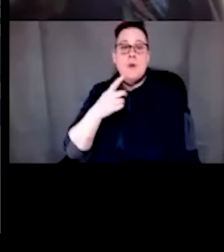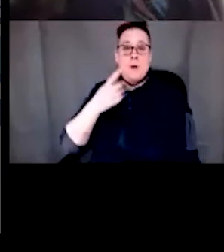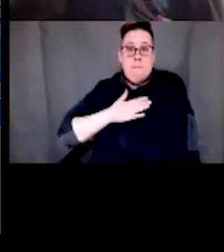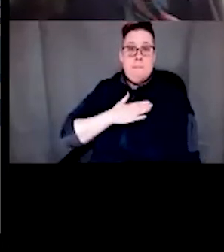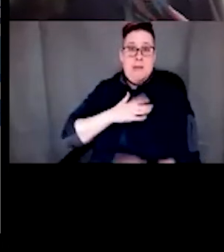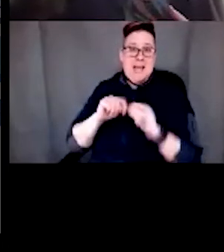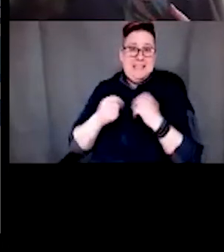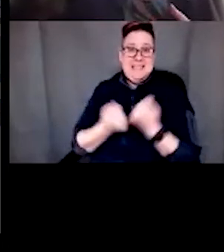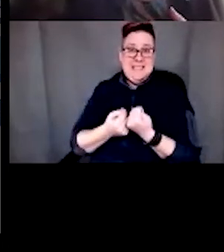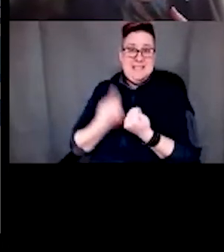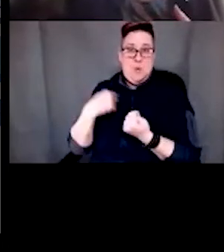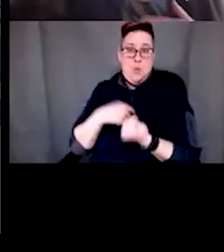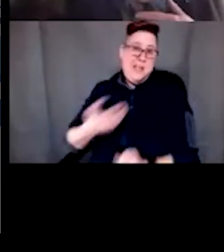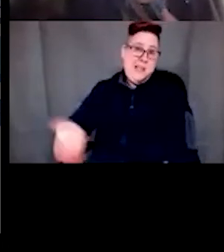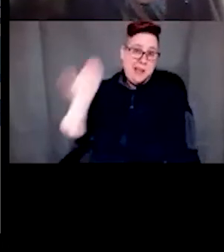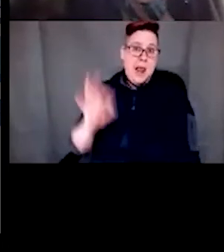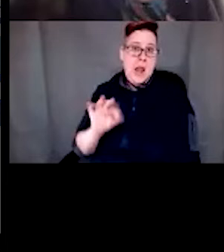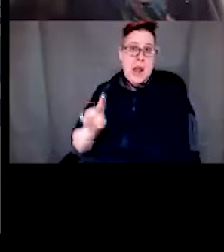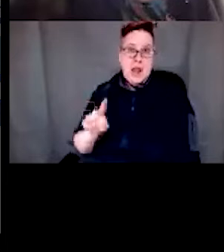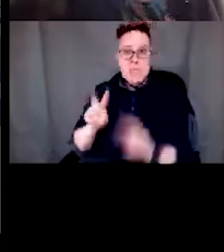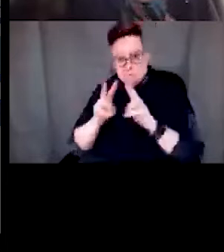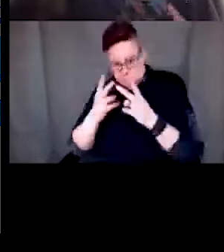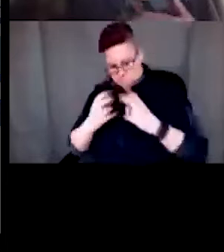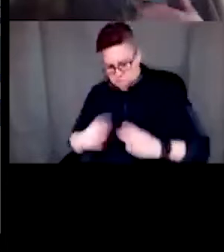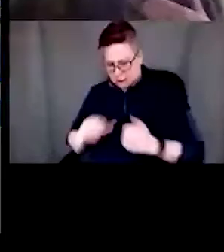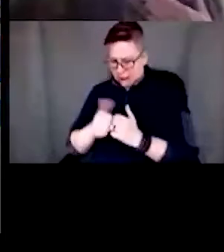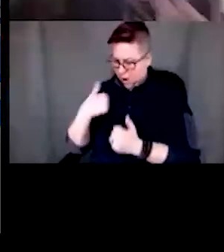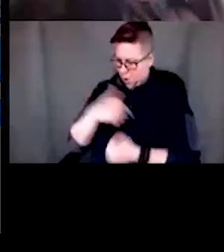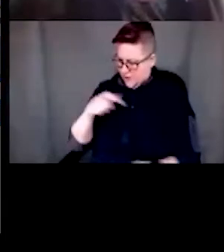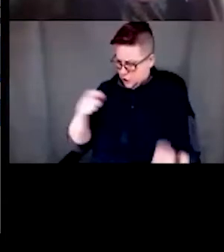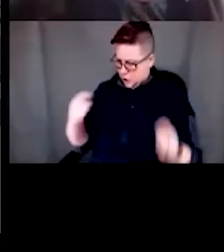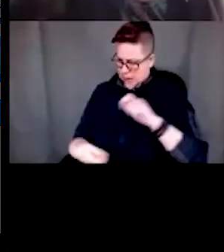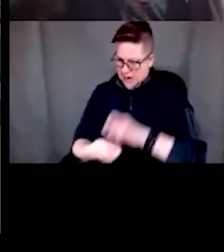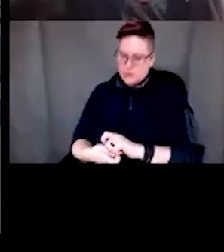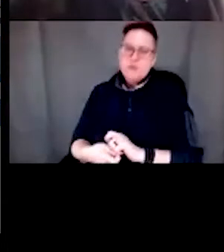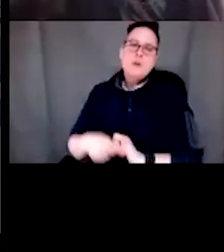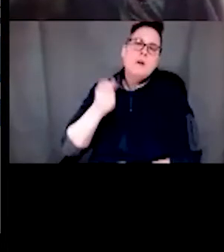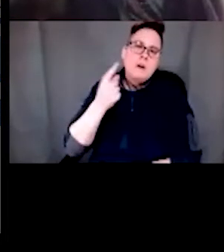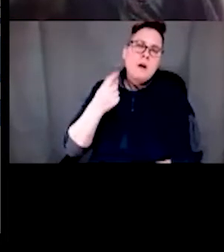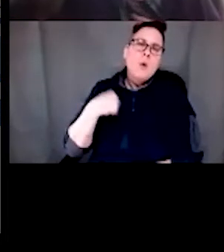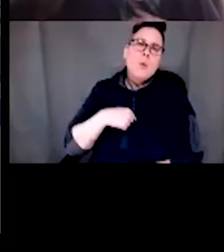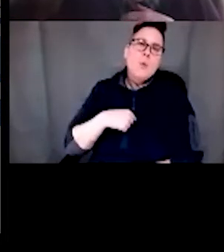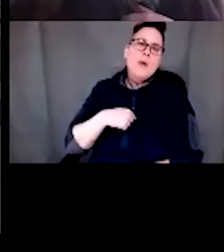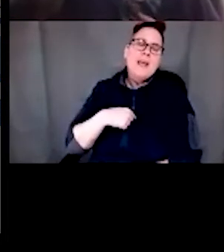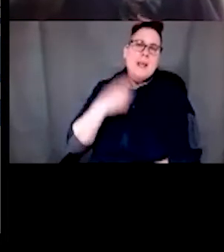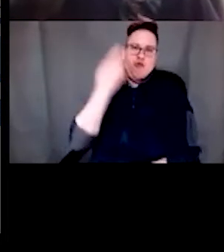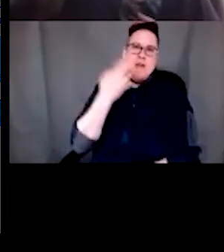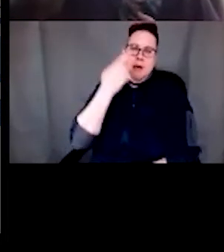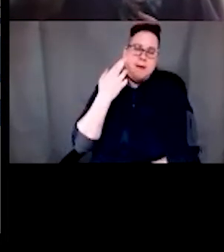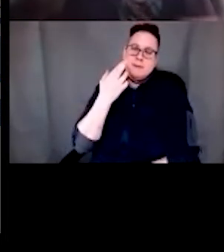when we were looking in 1991 at how we had changed, because we had come to understand that we had a